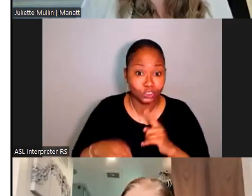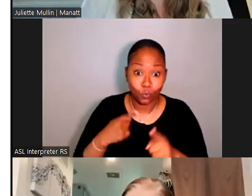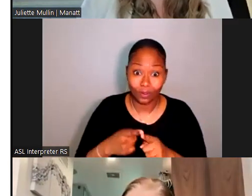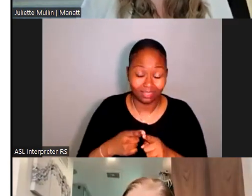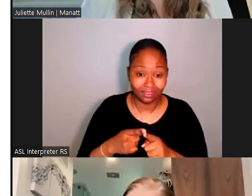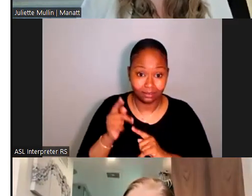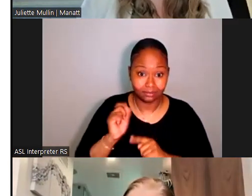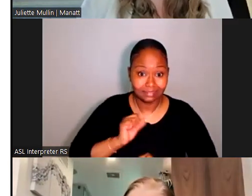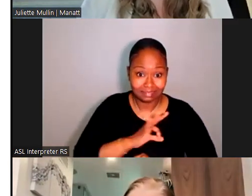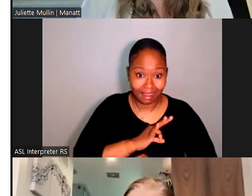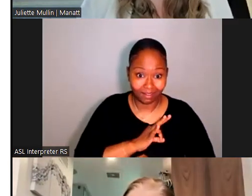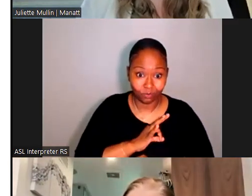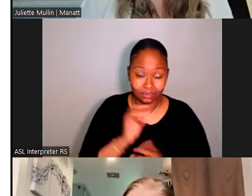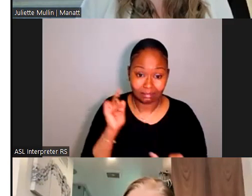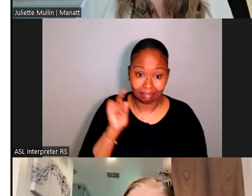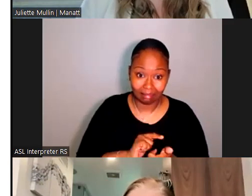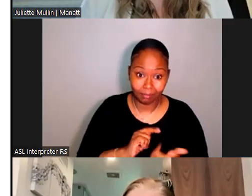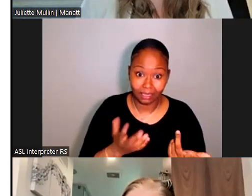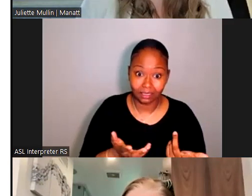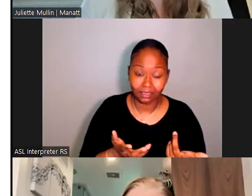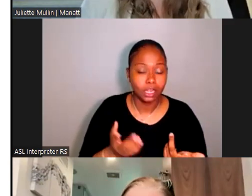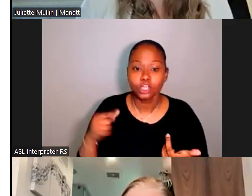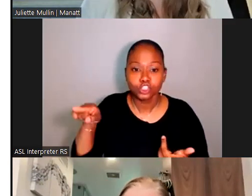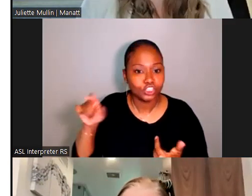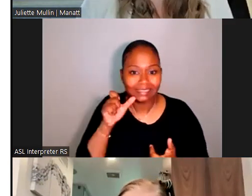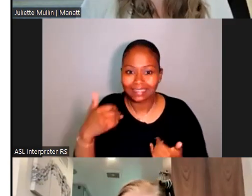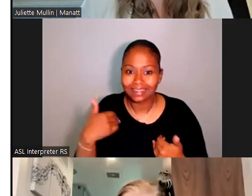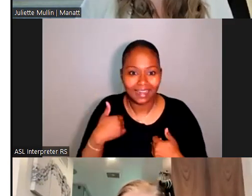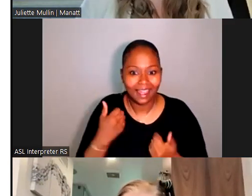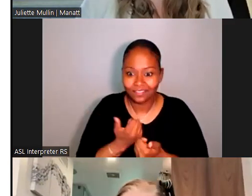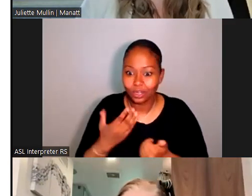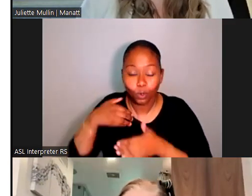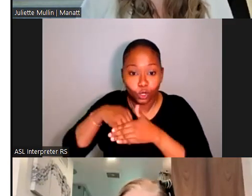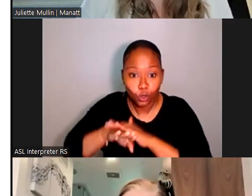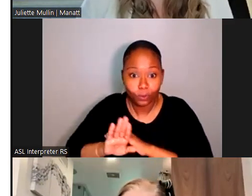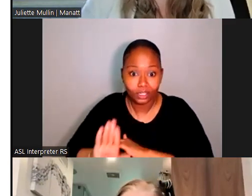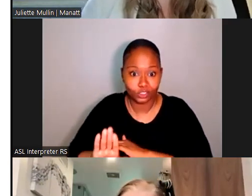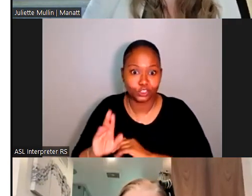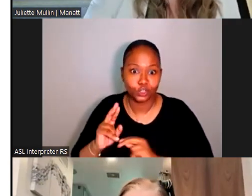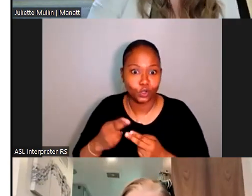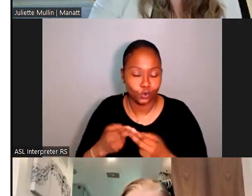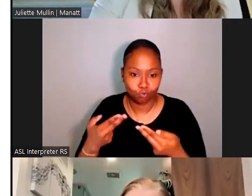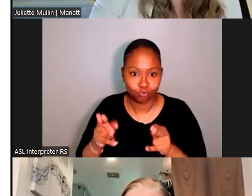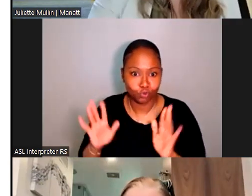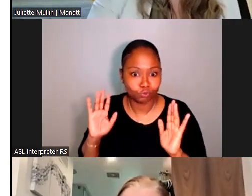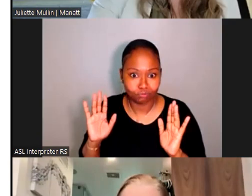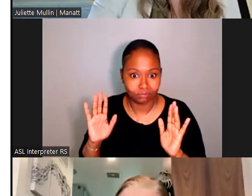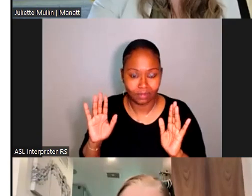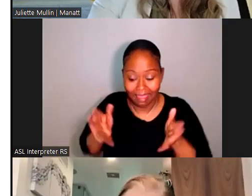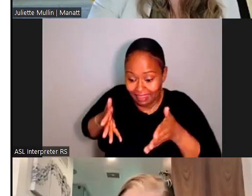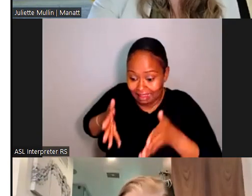minimized, she didn't have anyone coming into her room. They just did not. They put food outside.